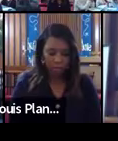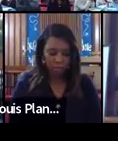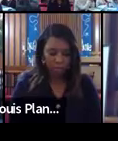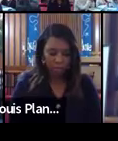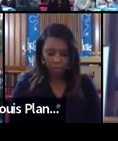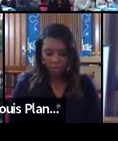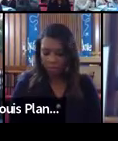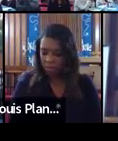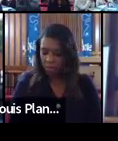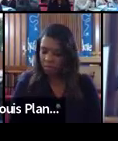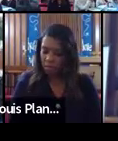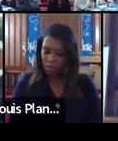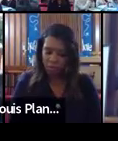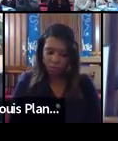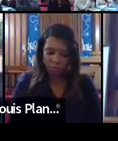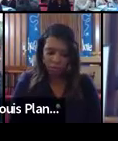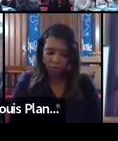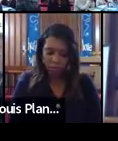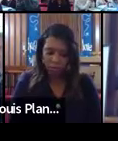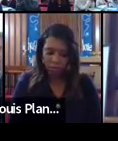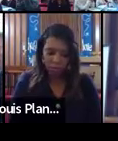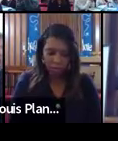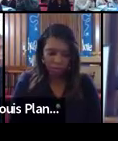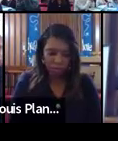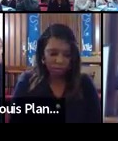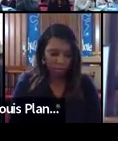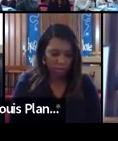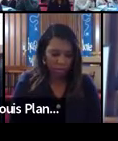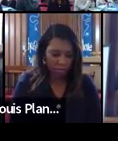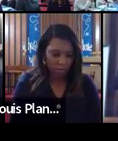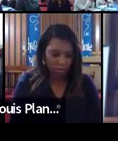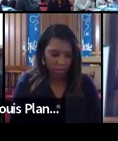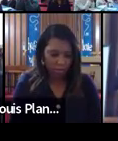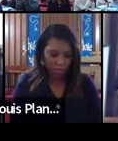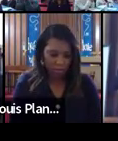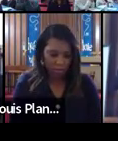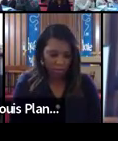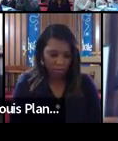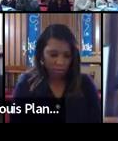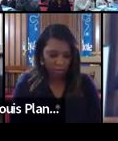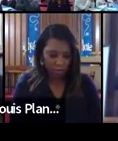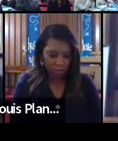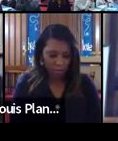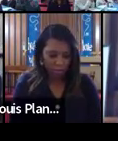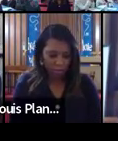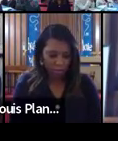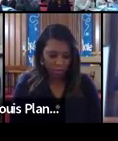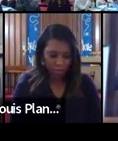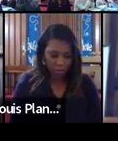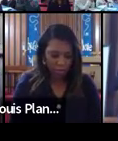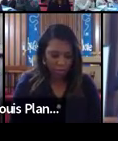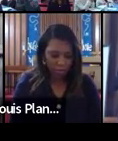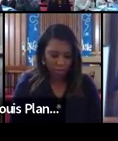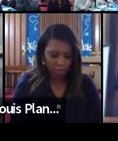out. Because we see this as a positive move and North St. Louis, and we want to really be behind it because of that